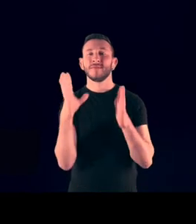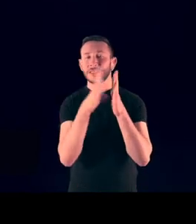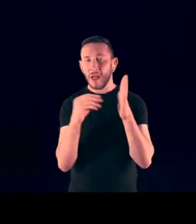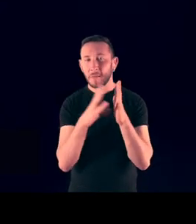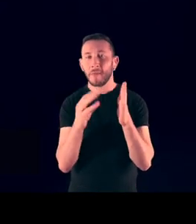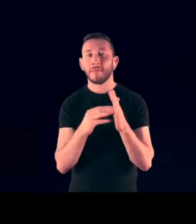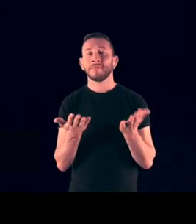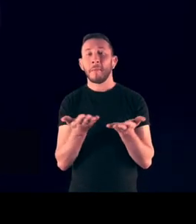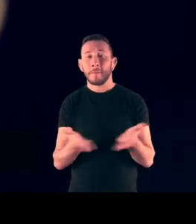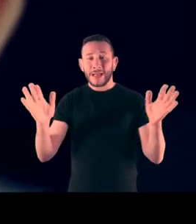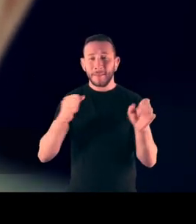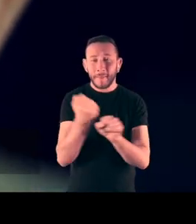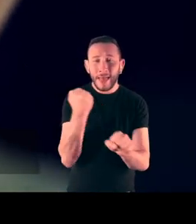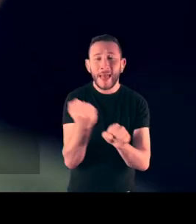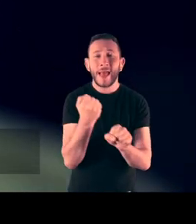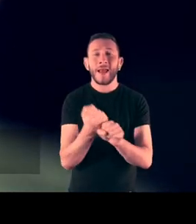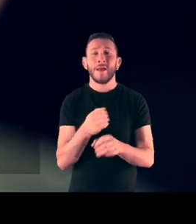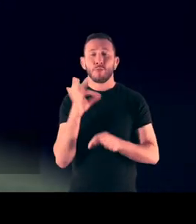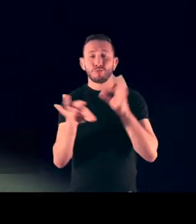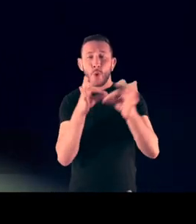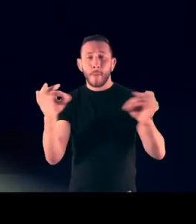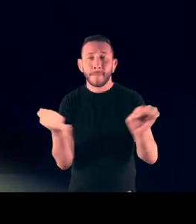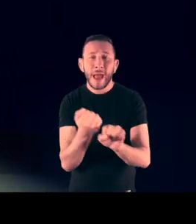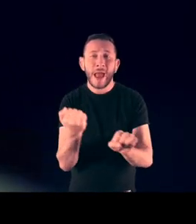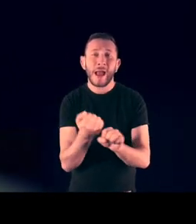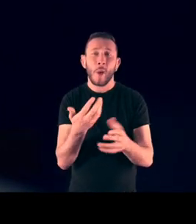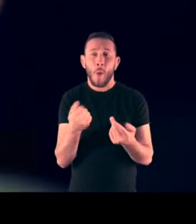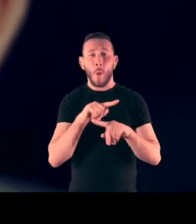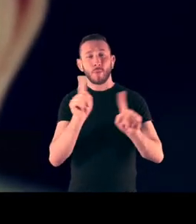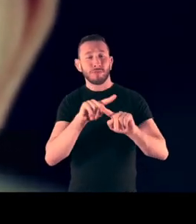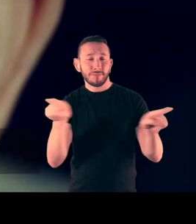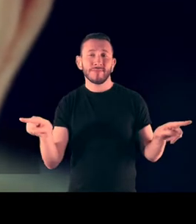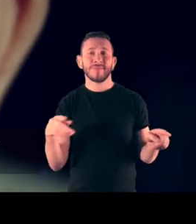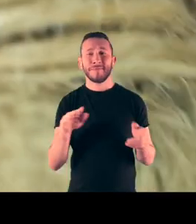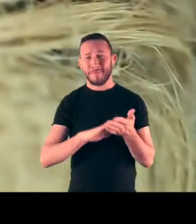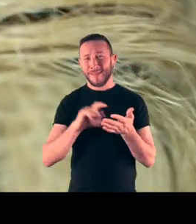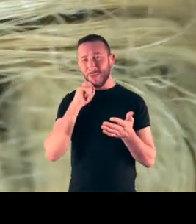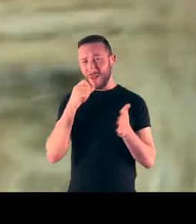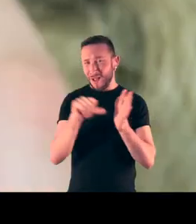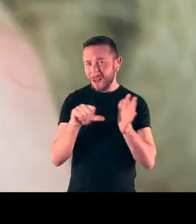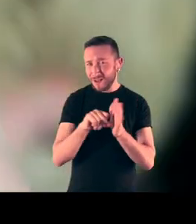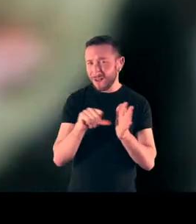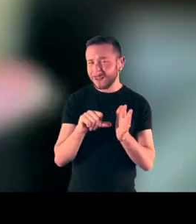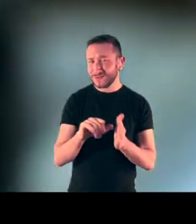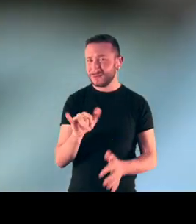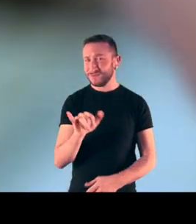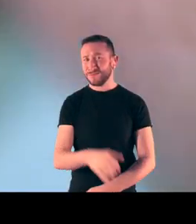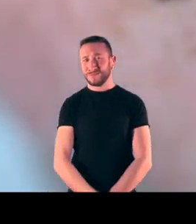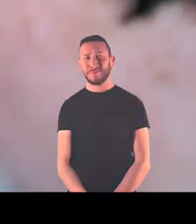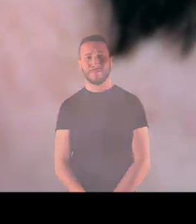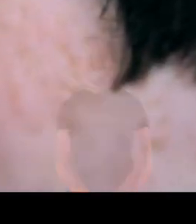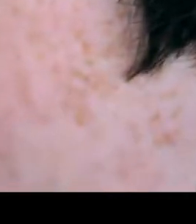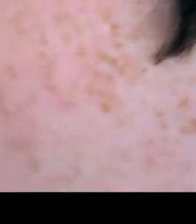For example, basket making, rope making, or whatever it is. A young person handling and